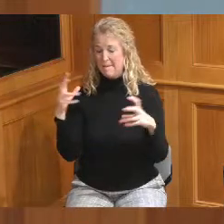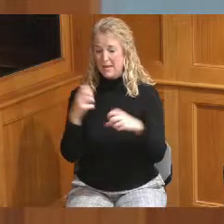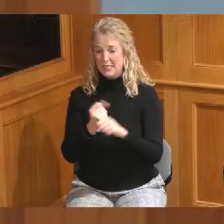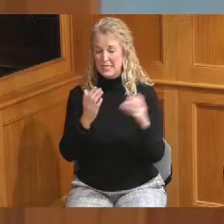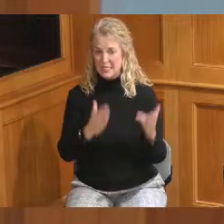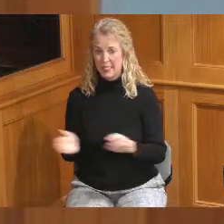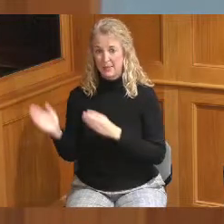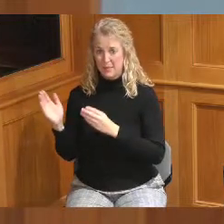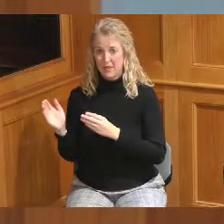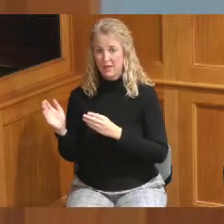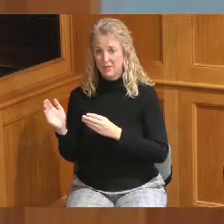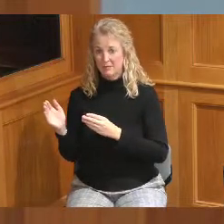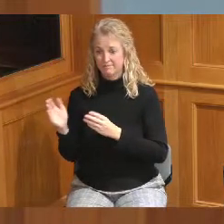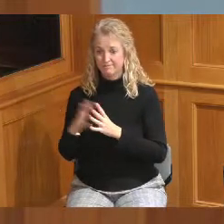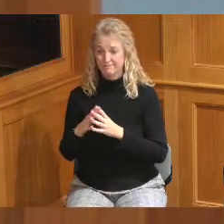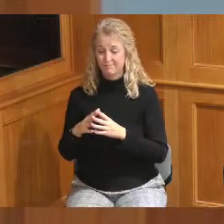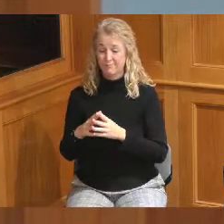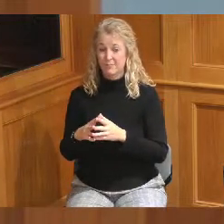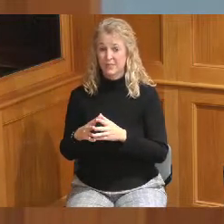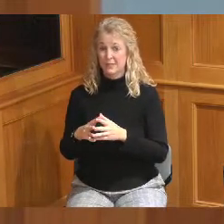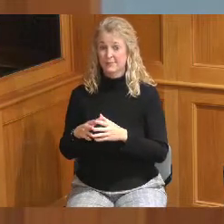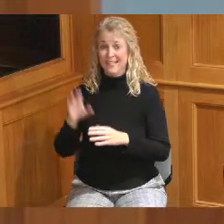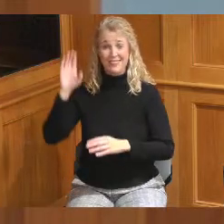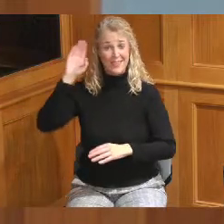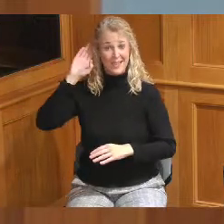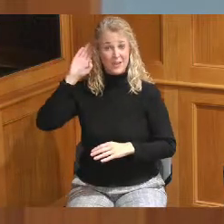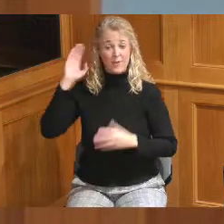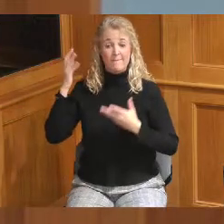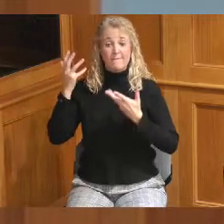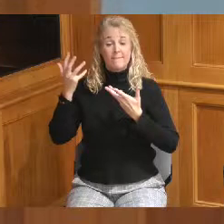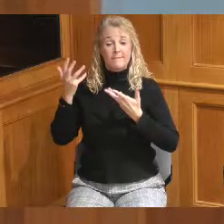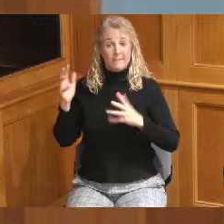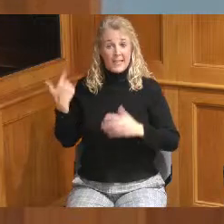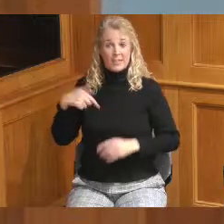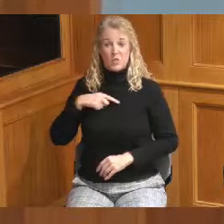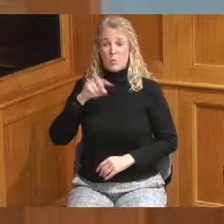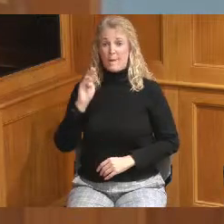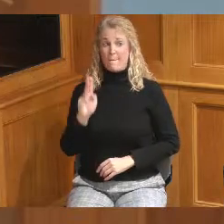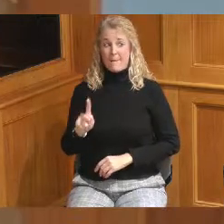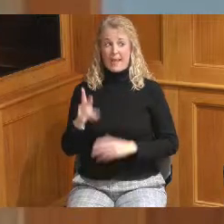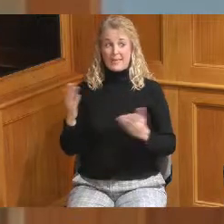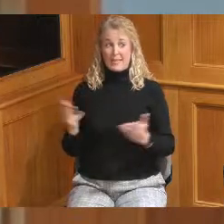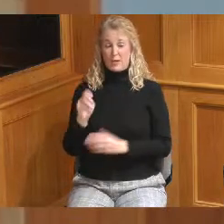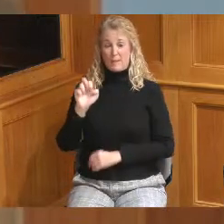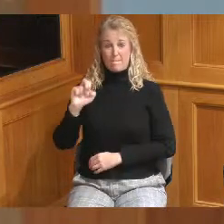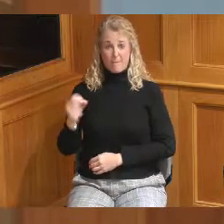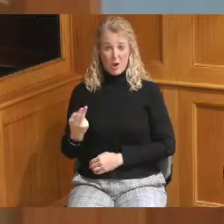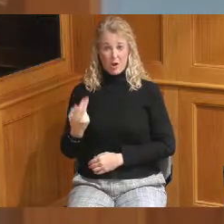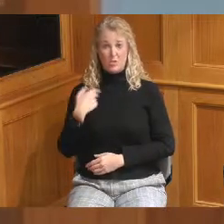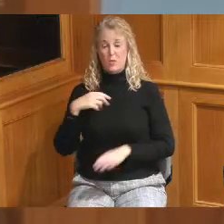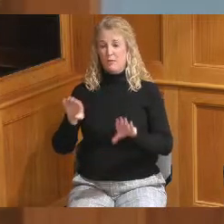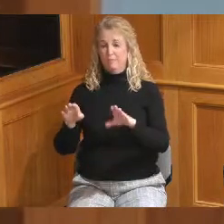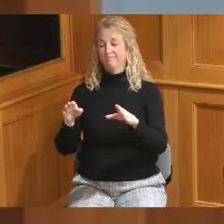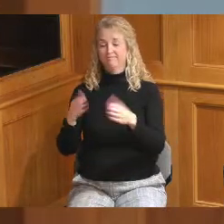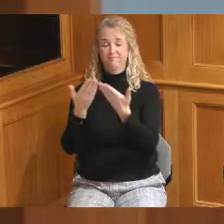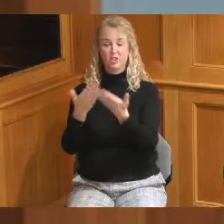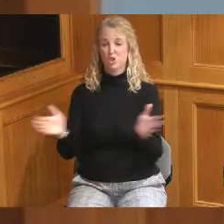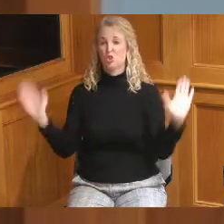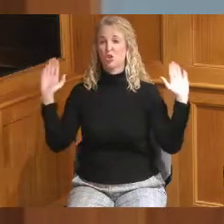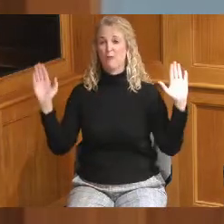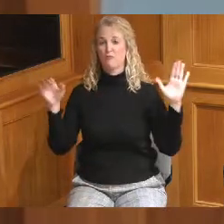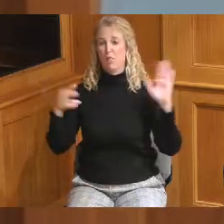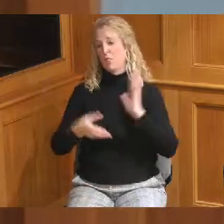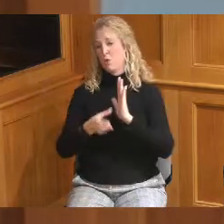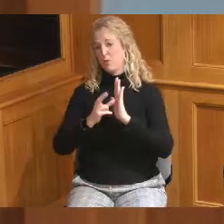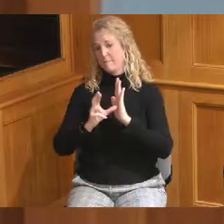consolidated plan. And then, as I said before, we'll be back in March with an overview for the 2025